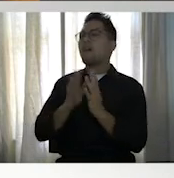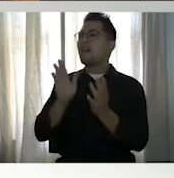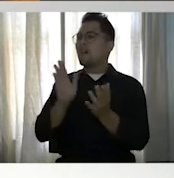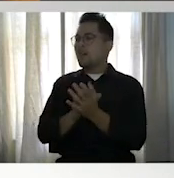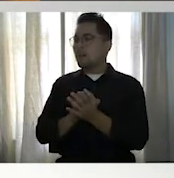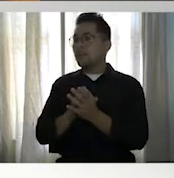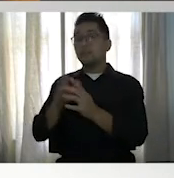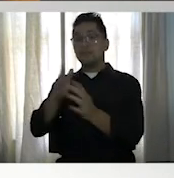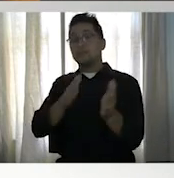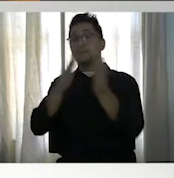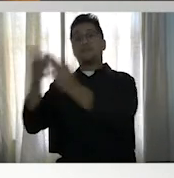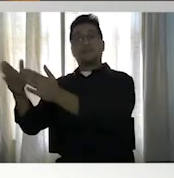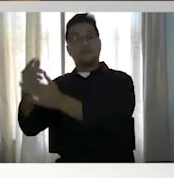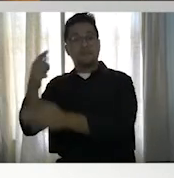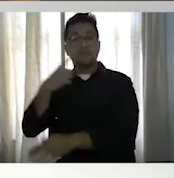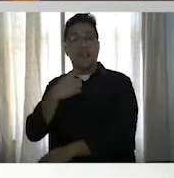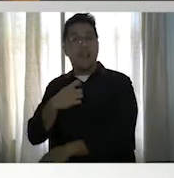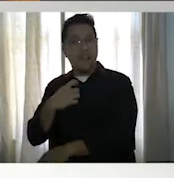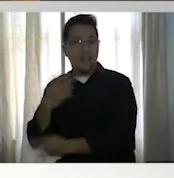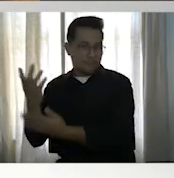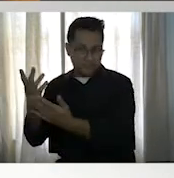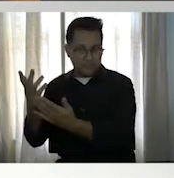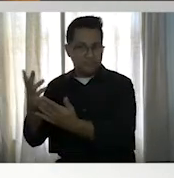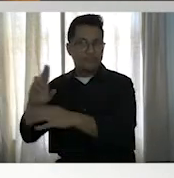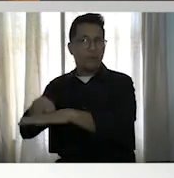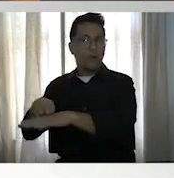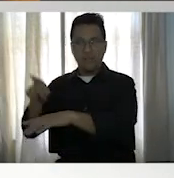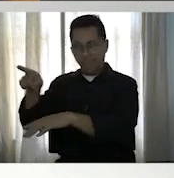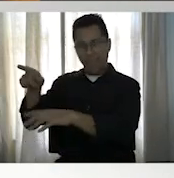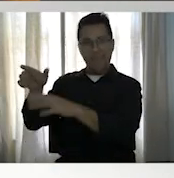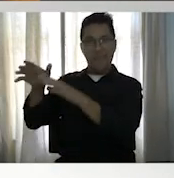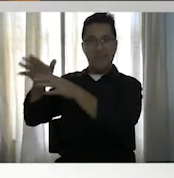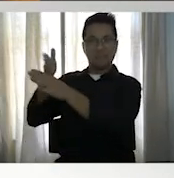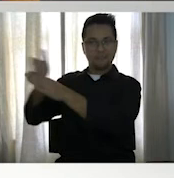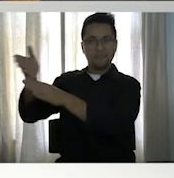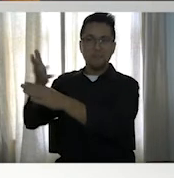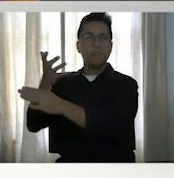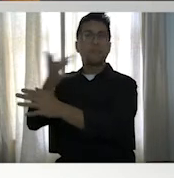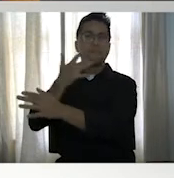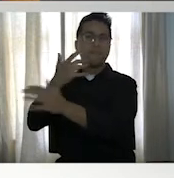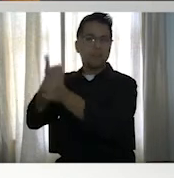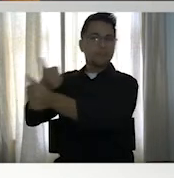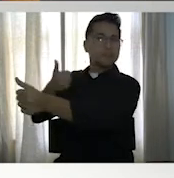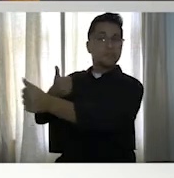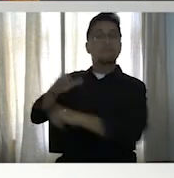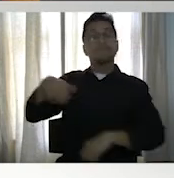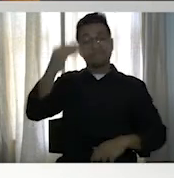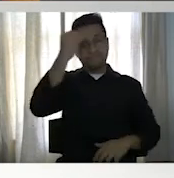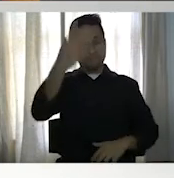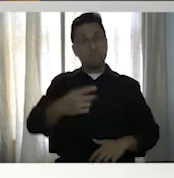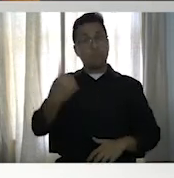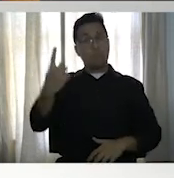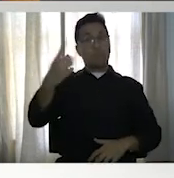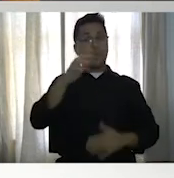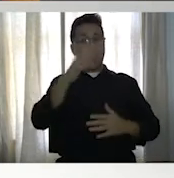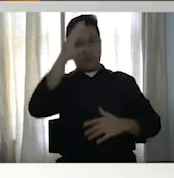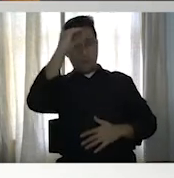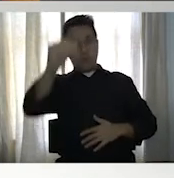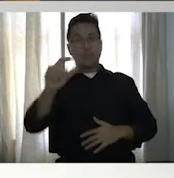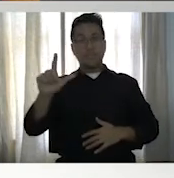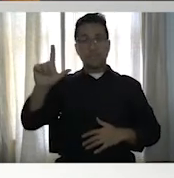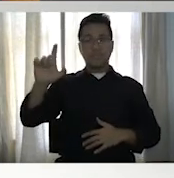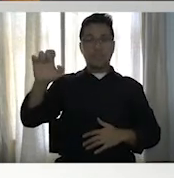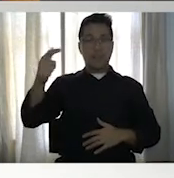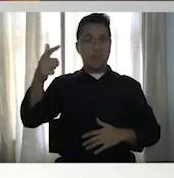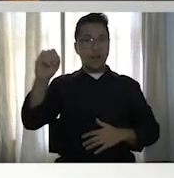And the red zone, of course, is what we want to avoid. By the way, one of the little boys in the Lego video,